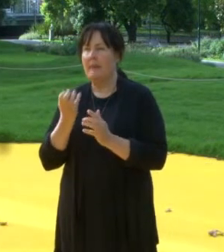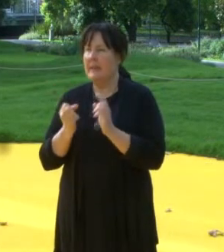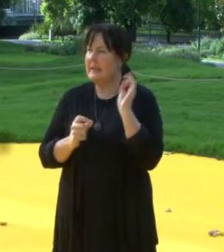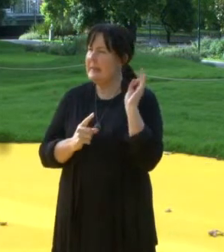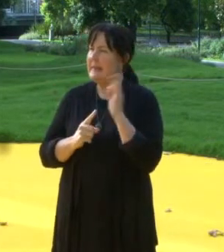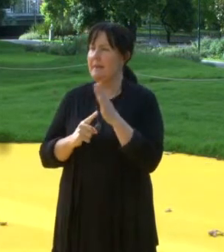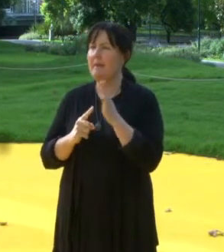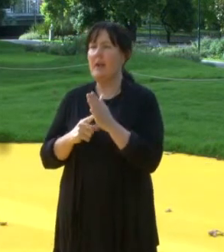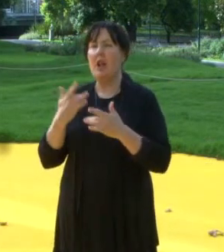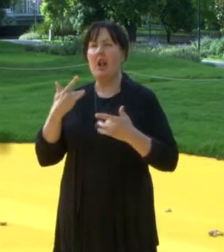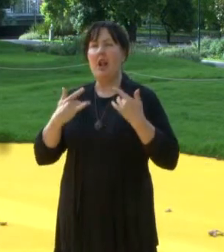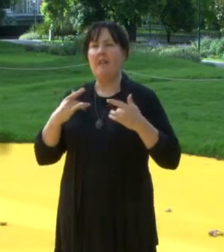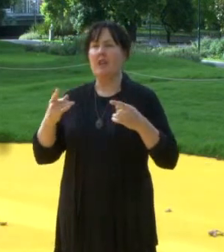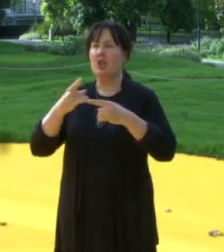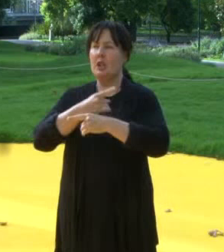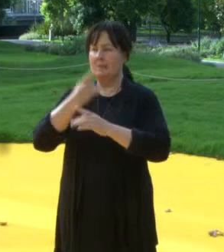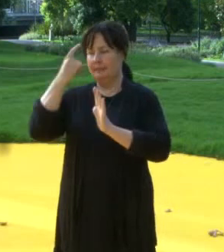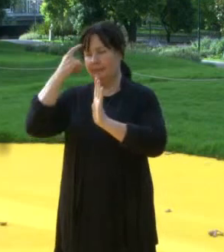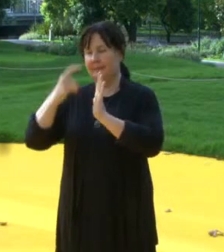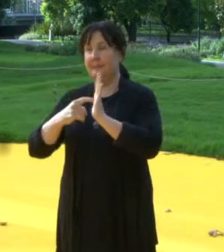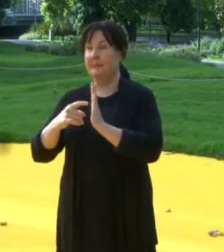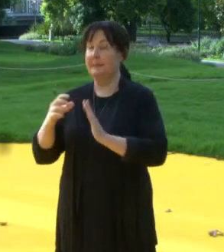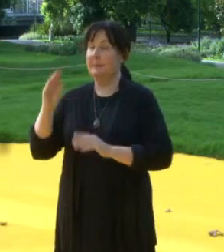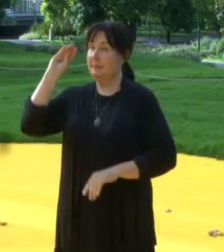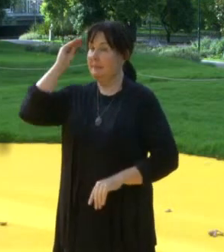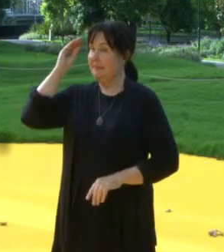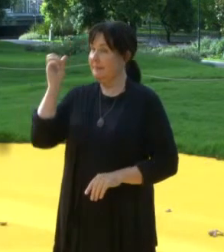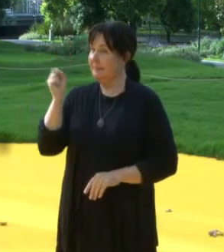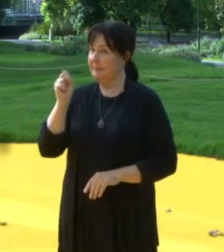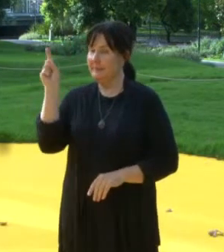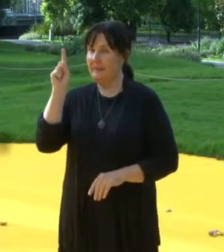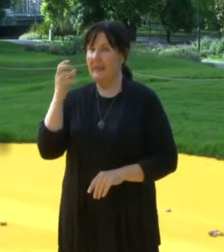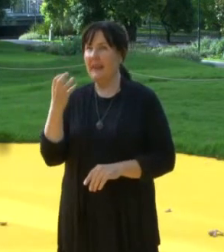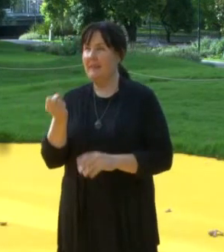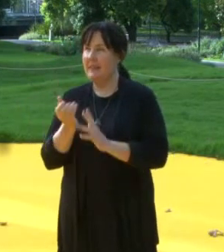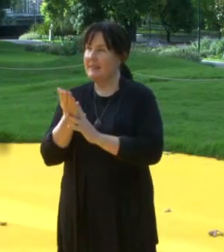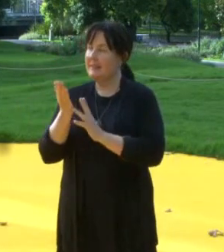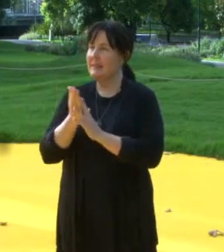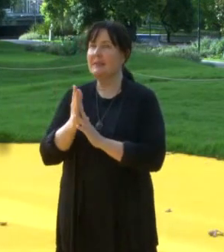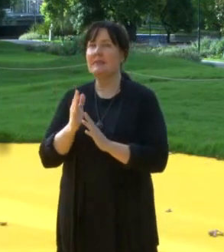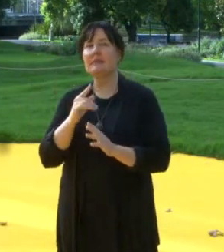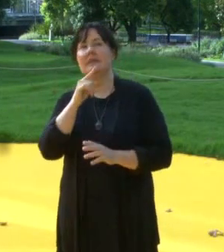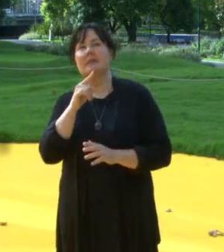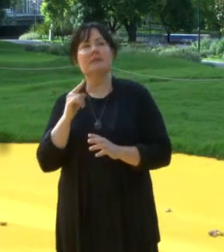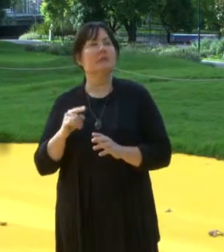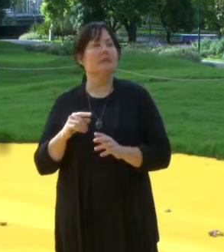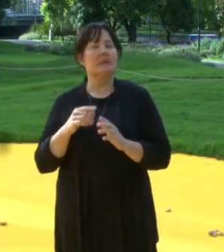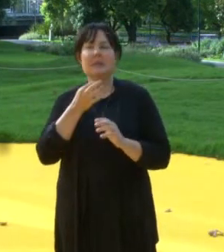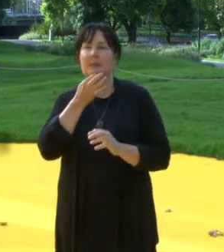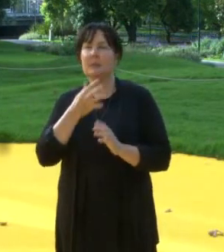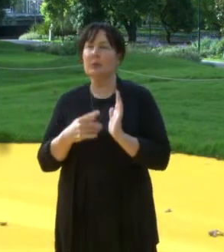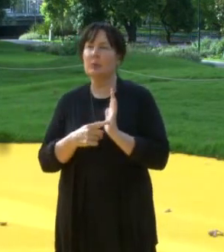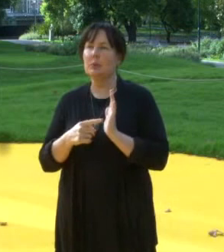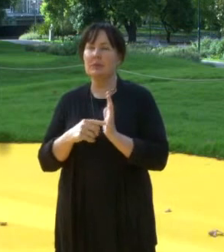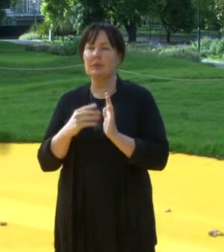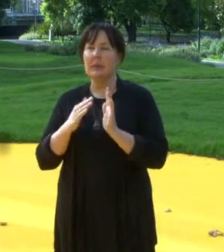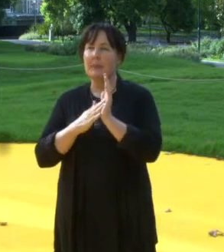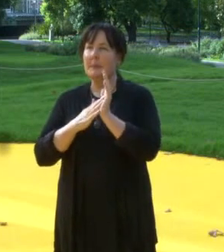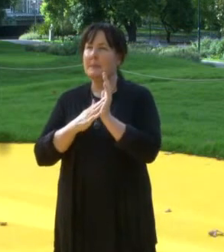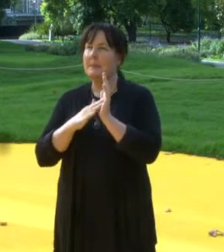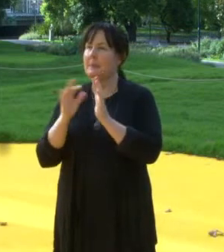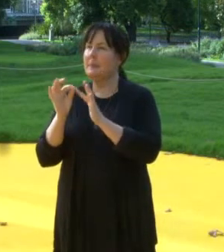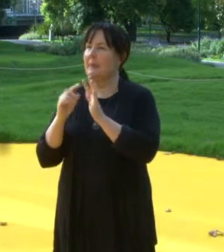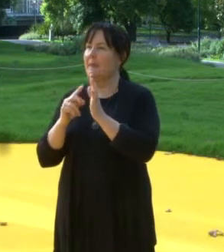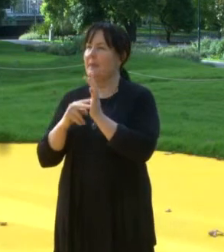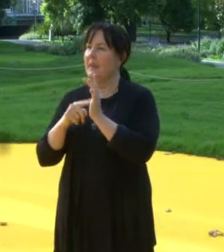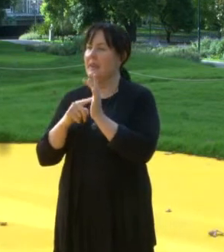life-changing acknowledgement today. There is an accessible portaloo just outside the M Pavilion. It's somewhere around